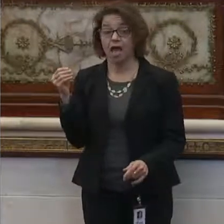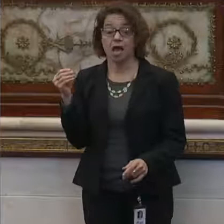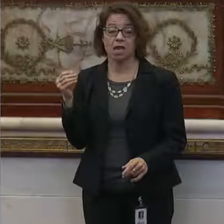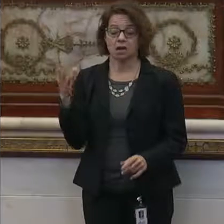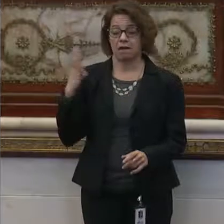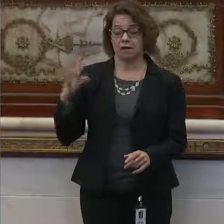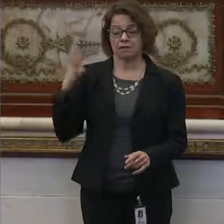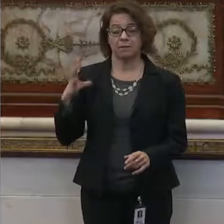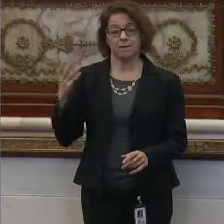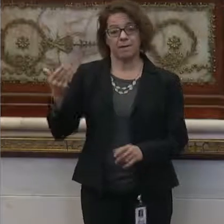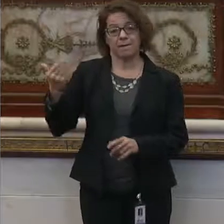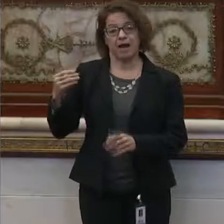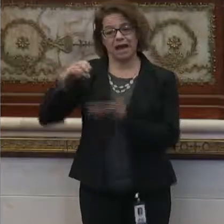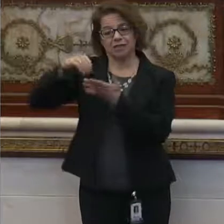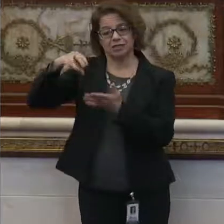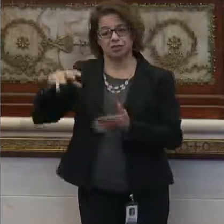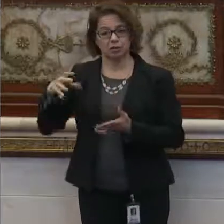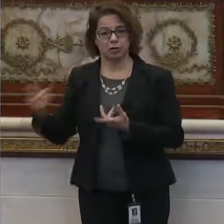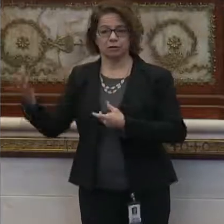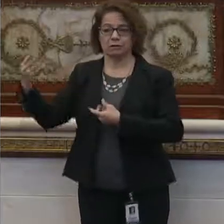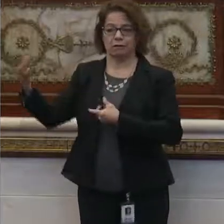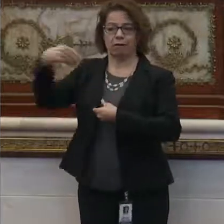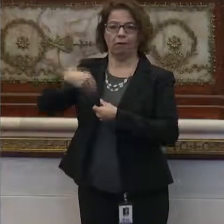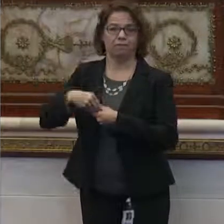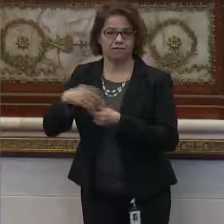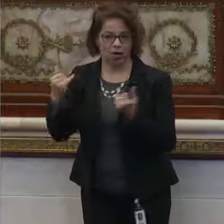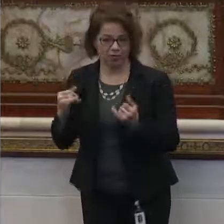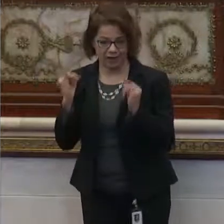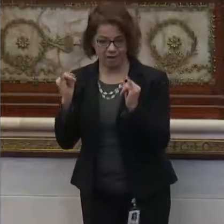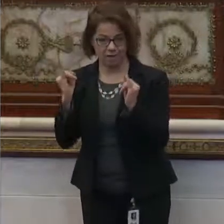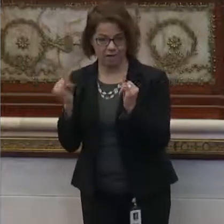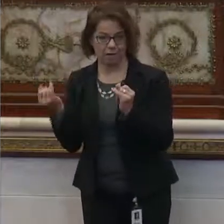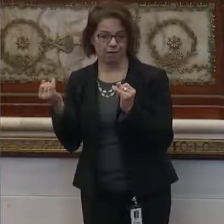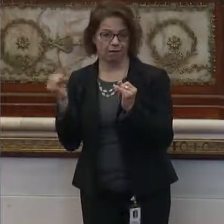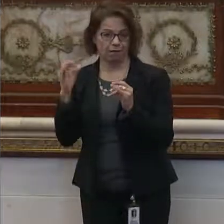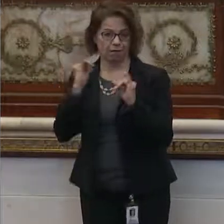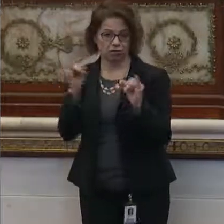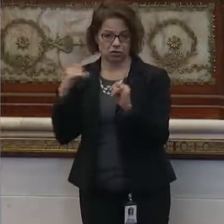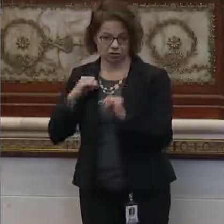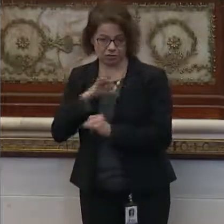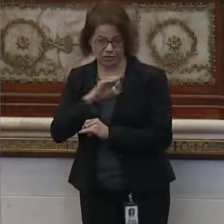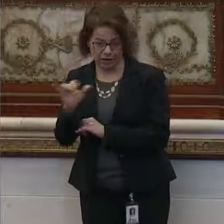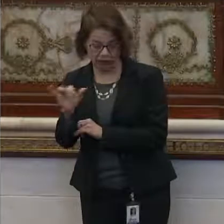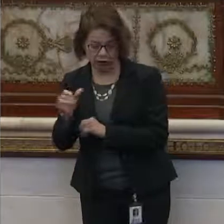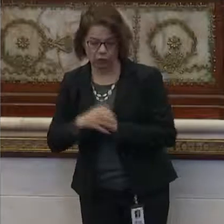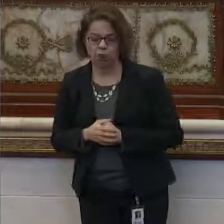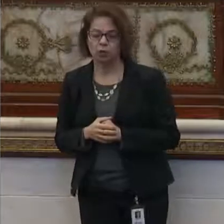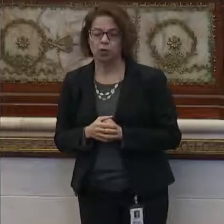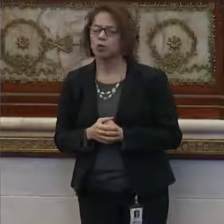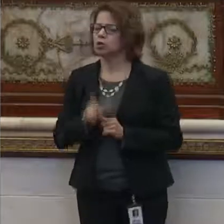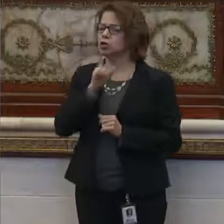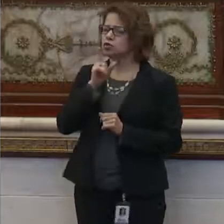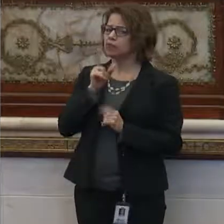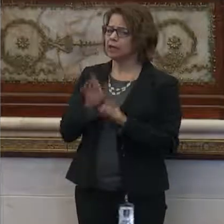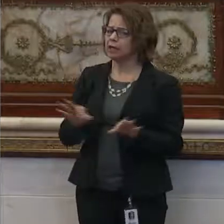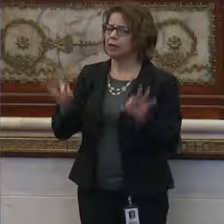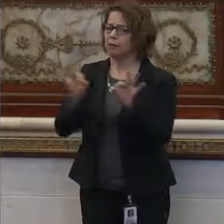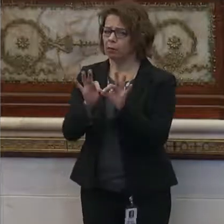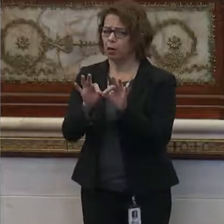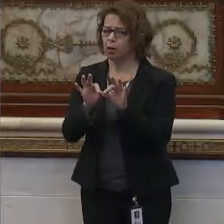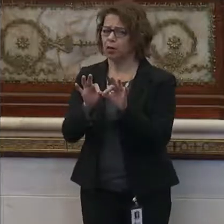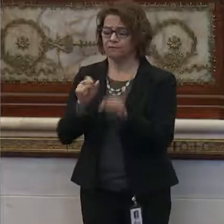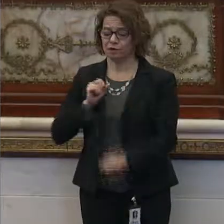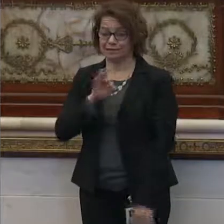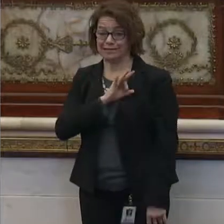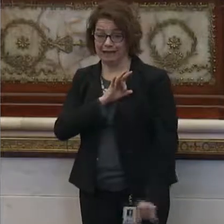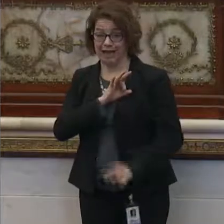former students that are part of our instructional staff. We think it's very important for our